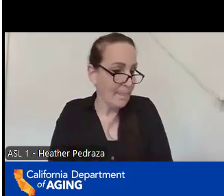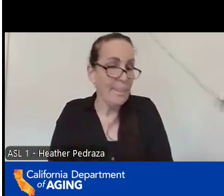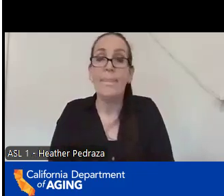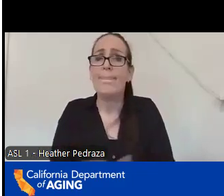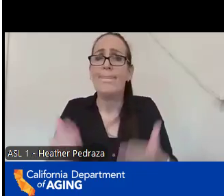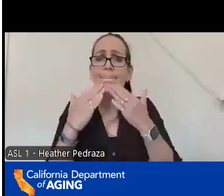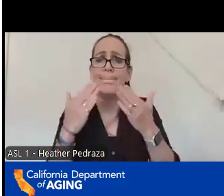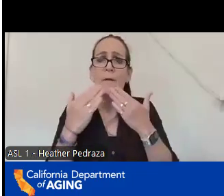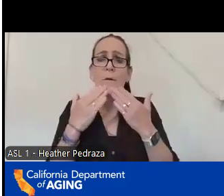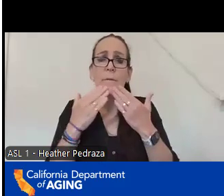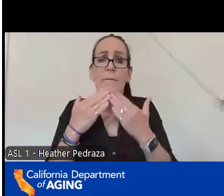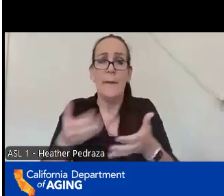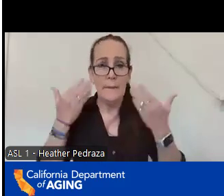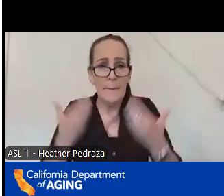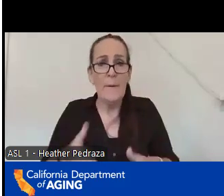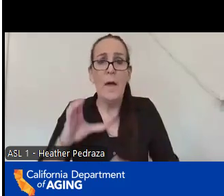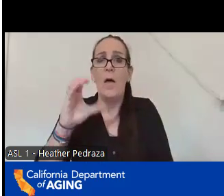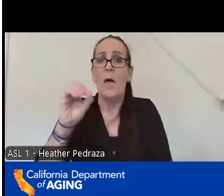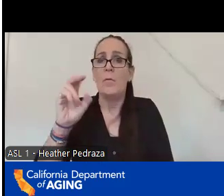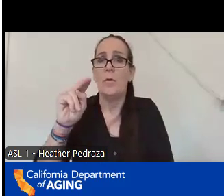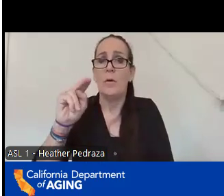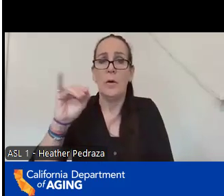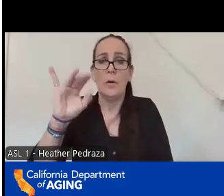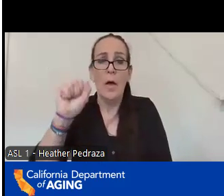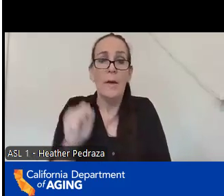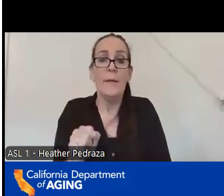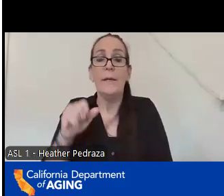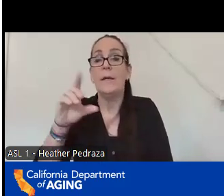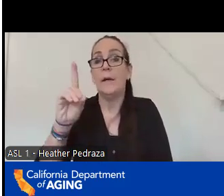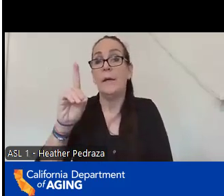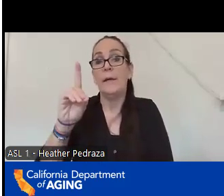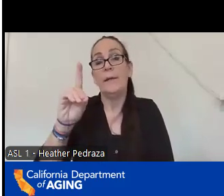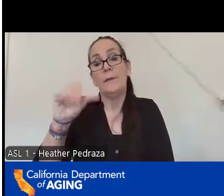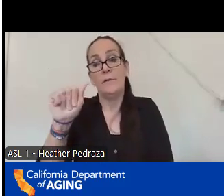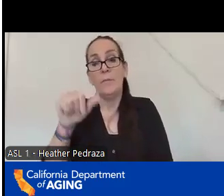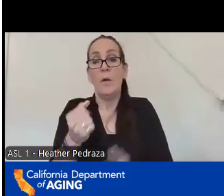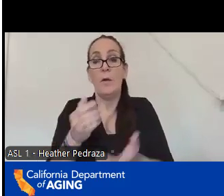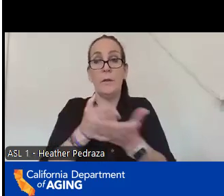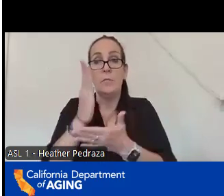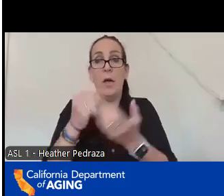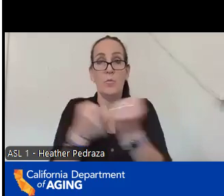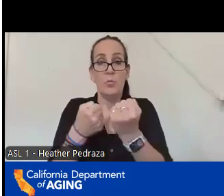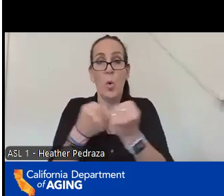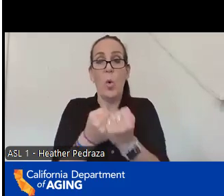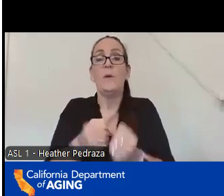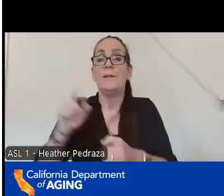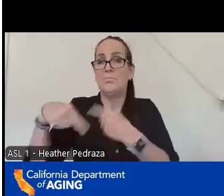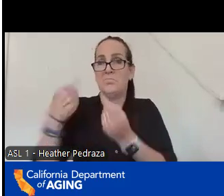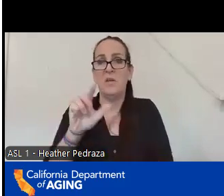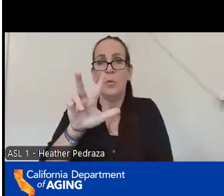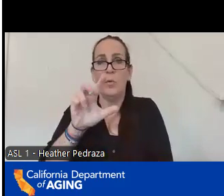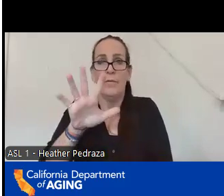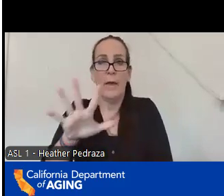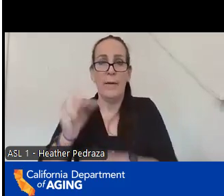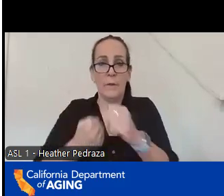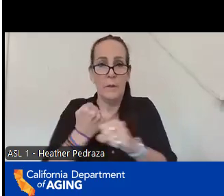Thank you. Connie Arnold, disability rights advocate, 35 plus years. I just want to thank you for having this meeting, and I want to